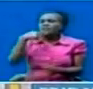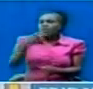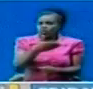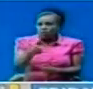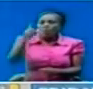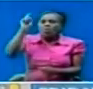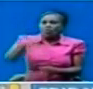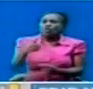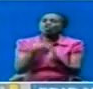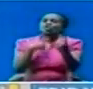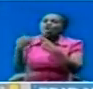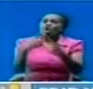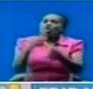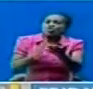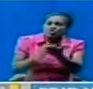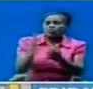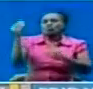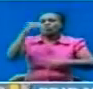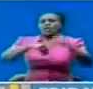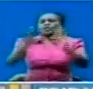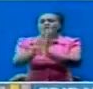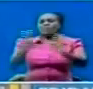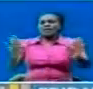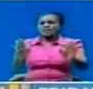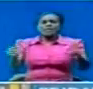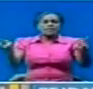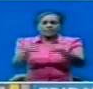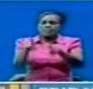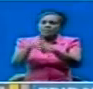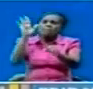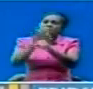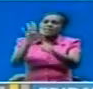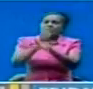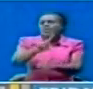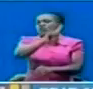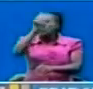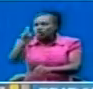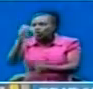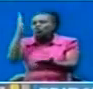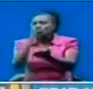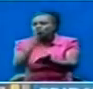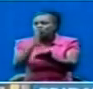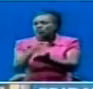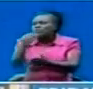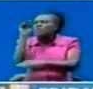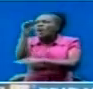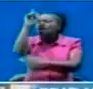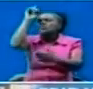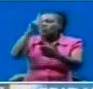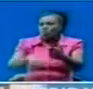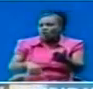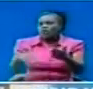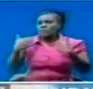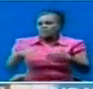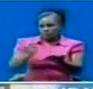will dialogue with you through referendum. On the back of many questions as to what exactly CORD was asking Kenyans to sign up